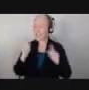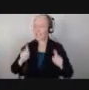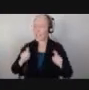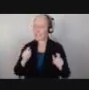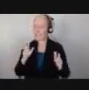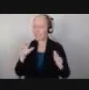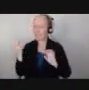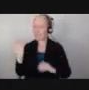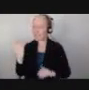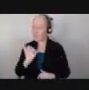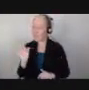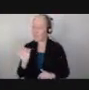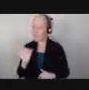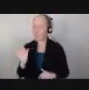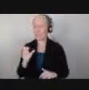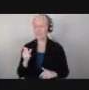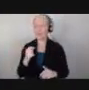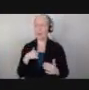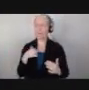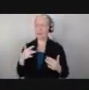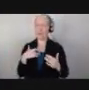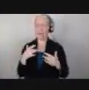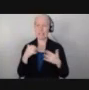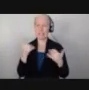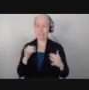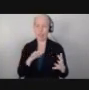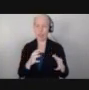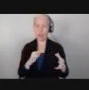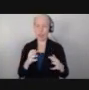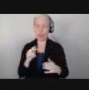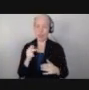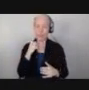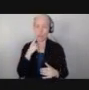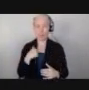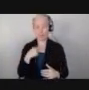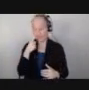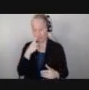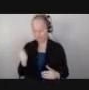I'm worried that it's still acting up for me.